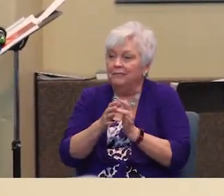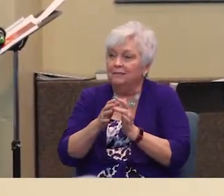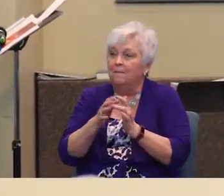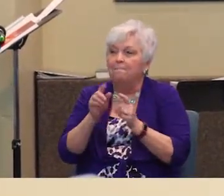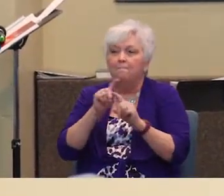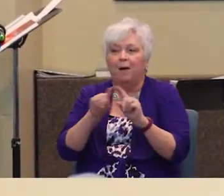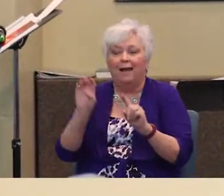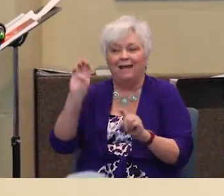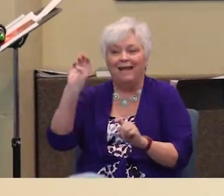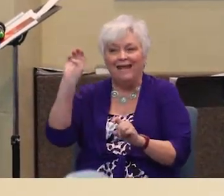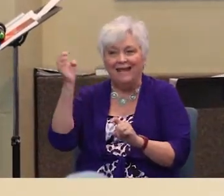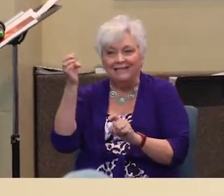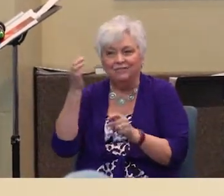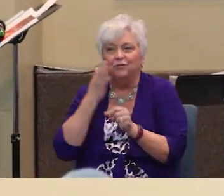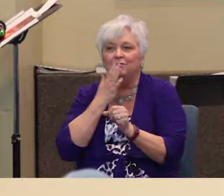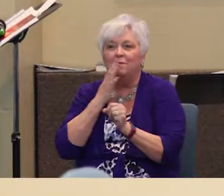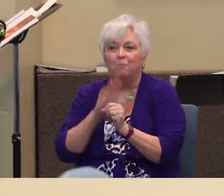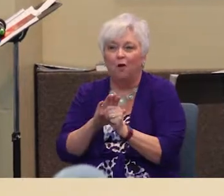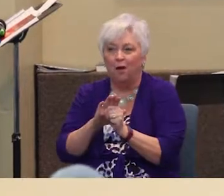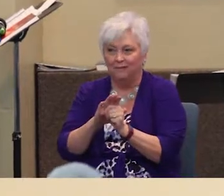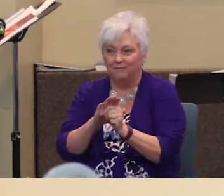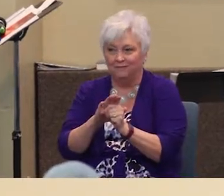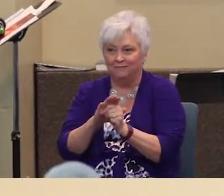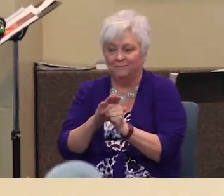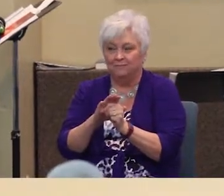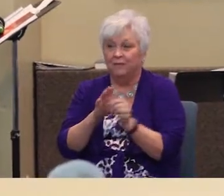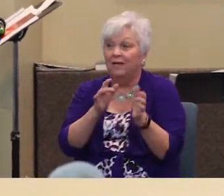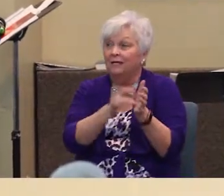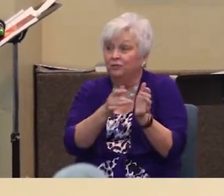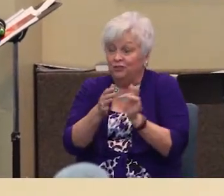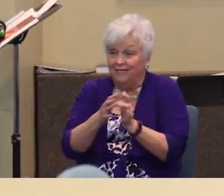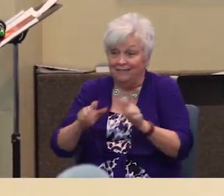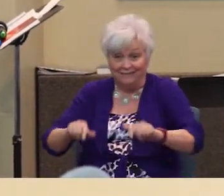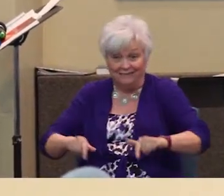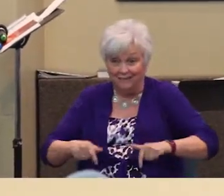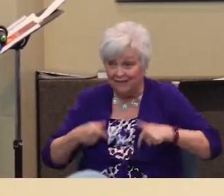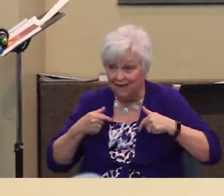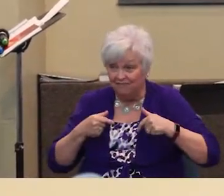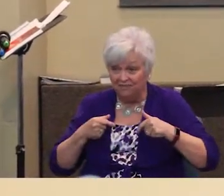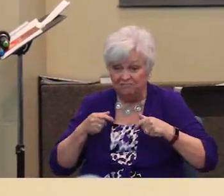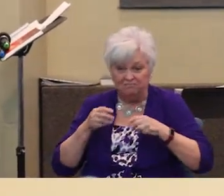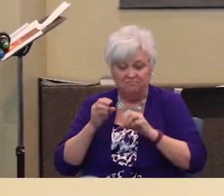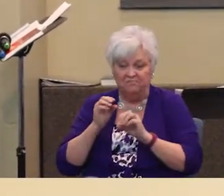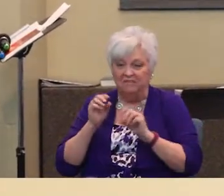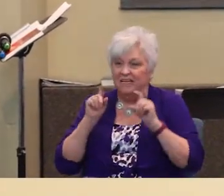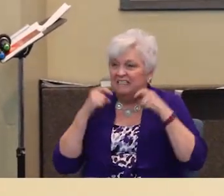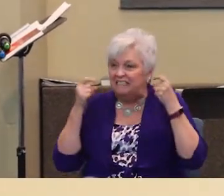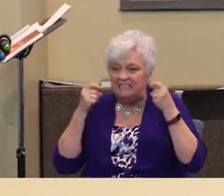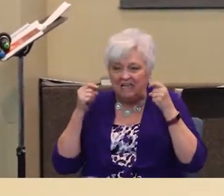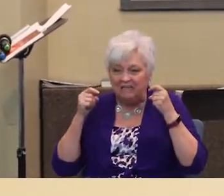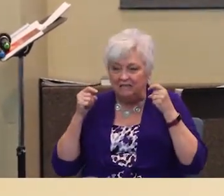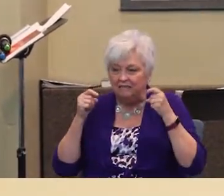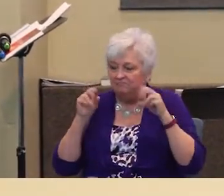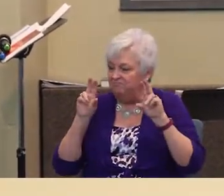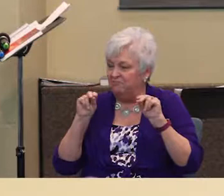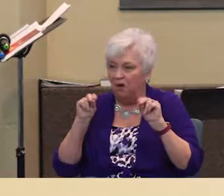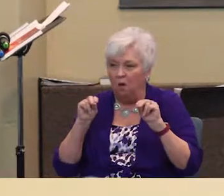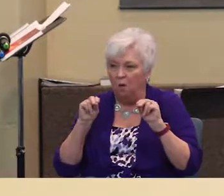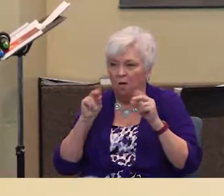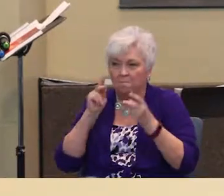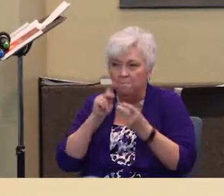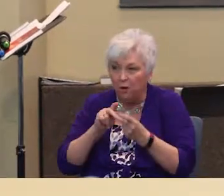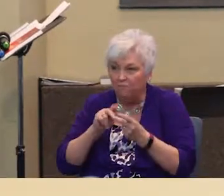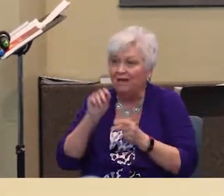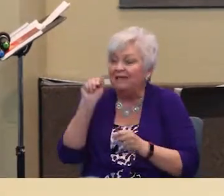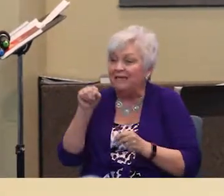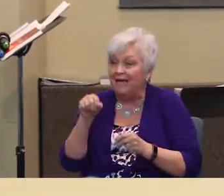the promise. See, Jesus lived his life sinless perfectly. He did everything right. He honored his Father in